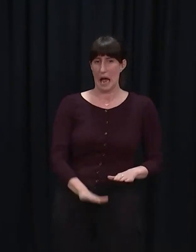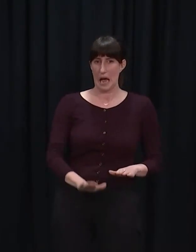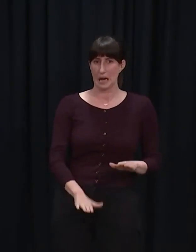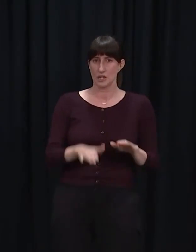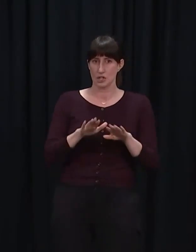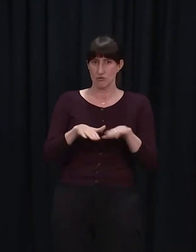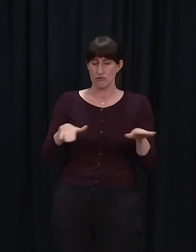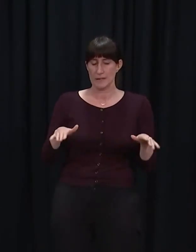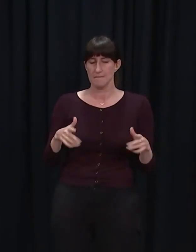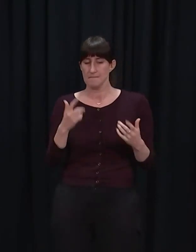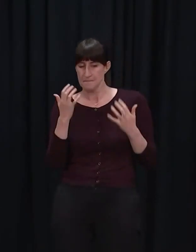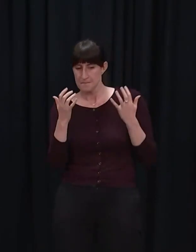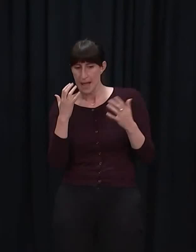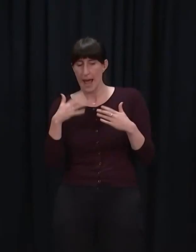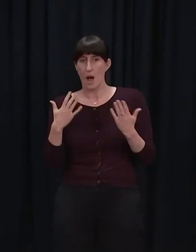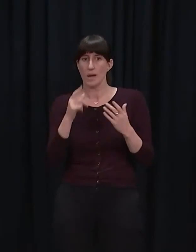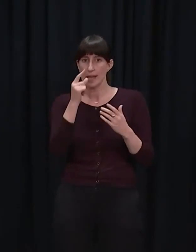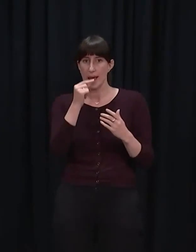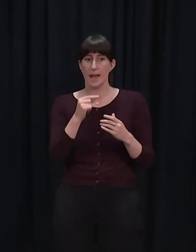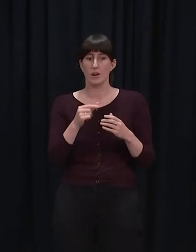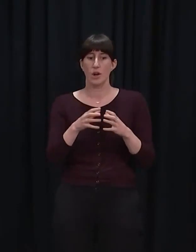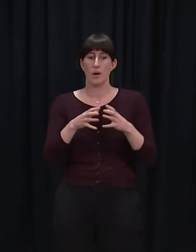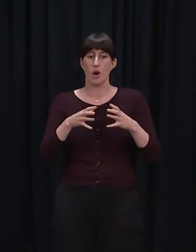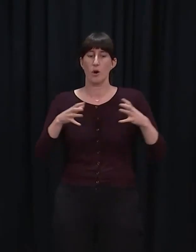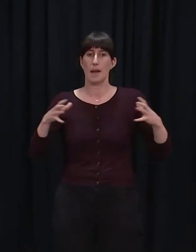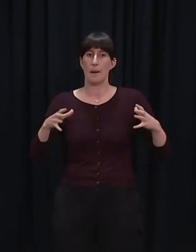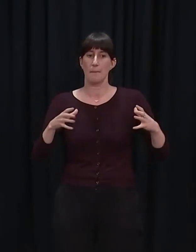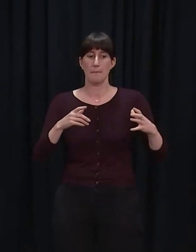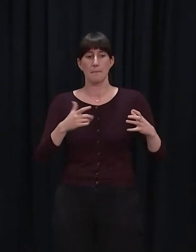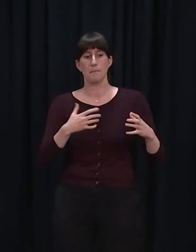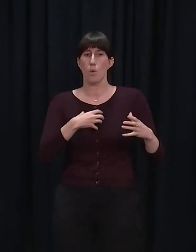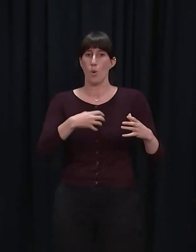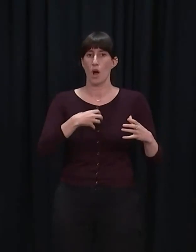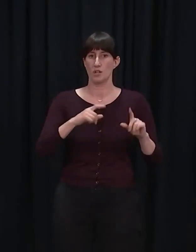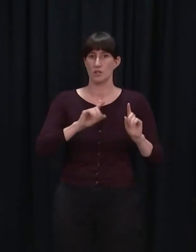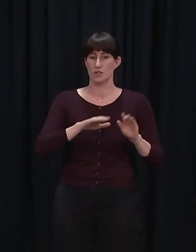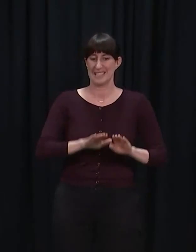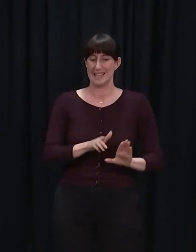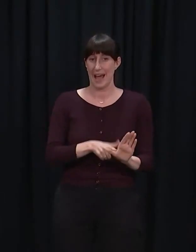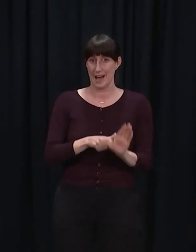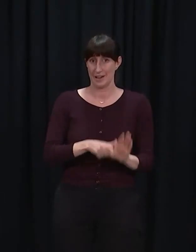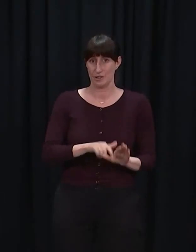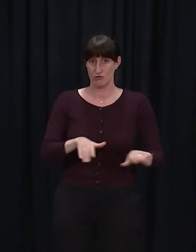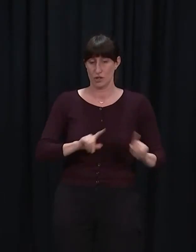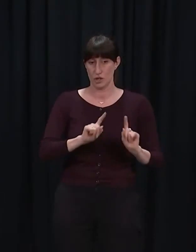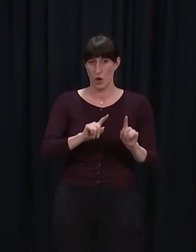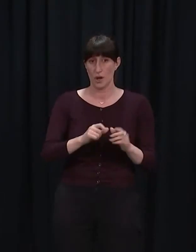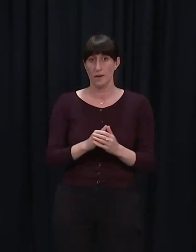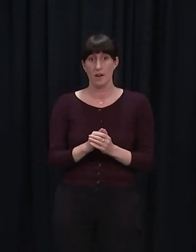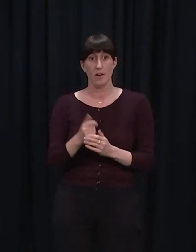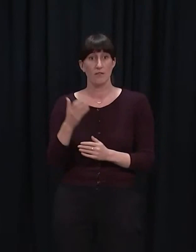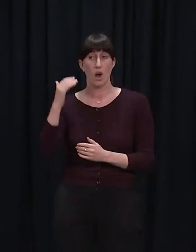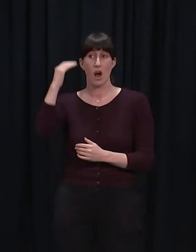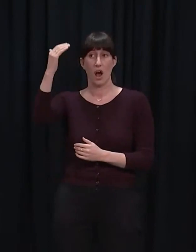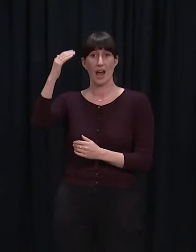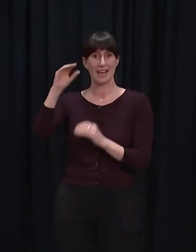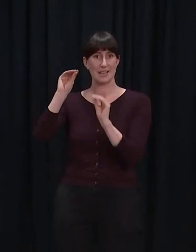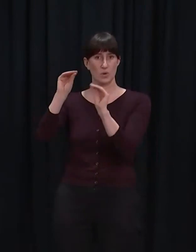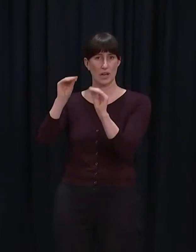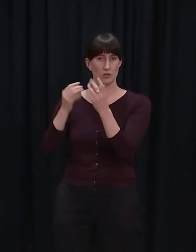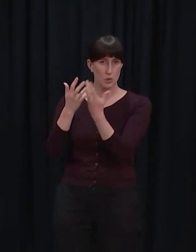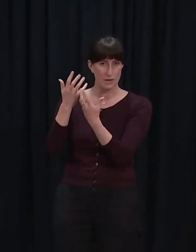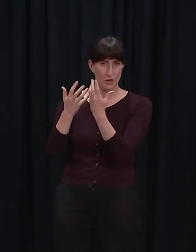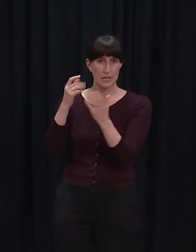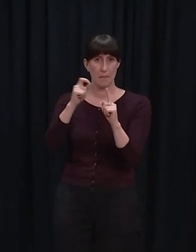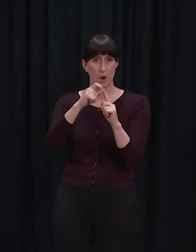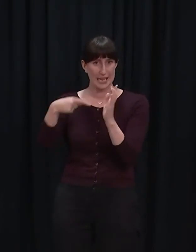expand capacity there to get more children back into early learning safely. And in tertiary, we'll be working with that sector to look at how